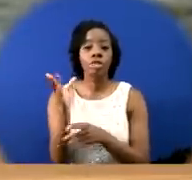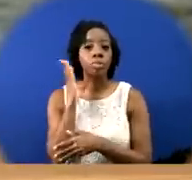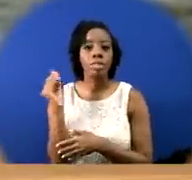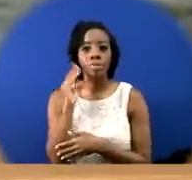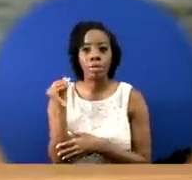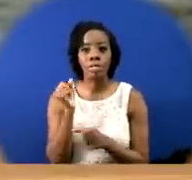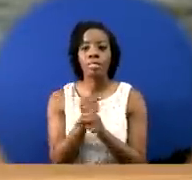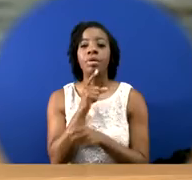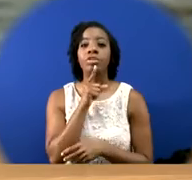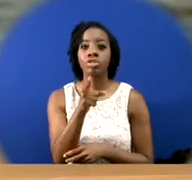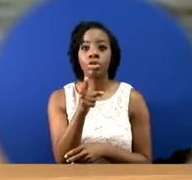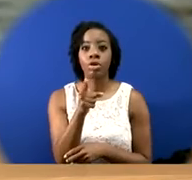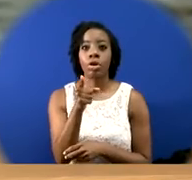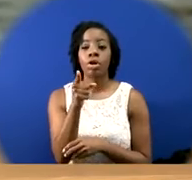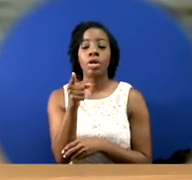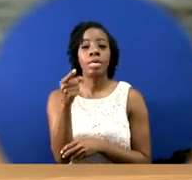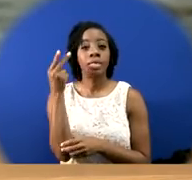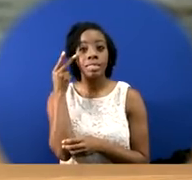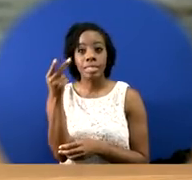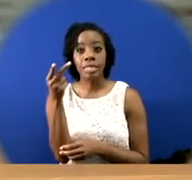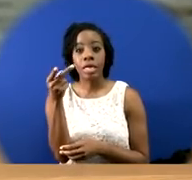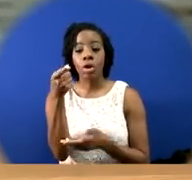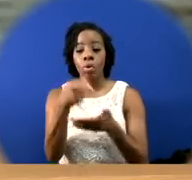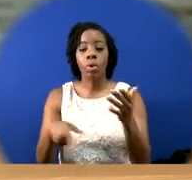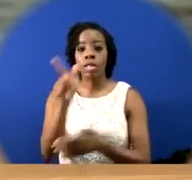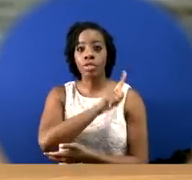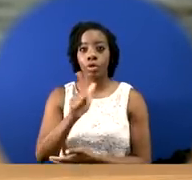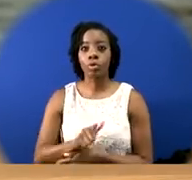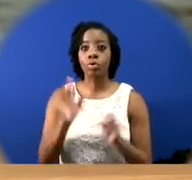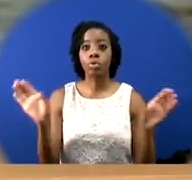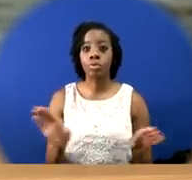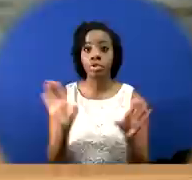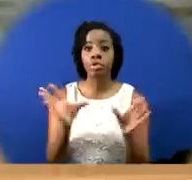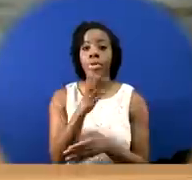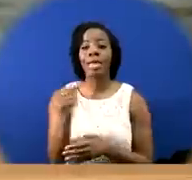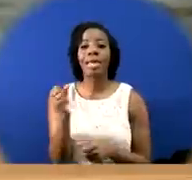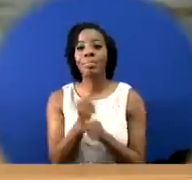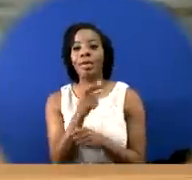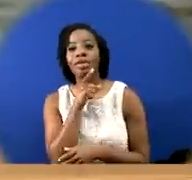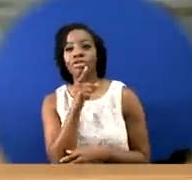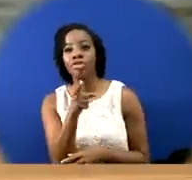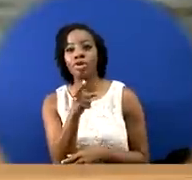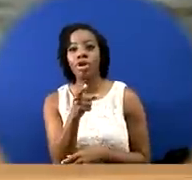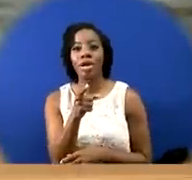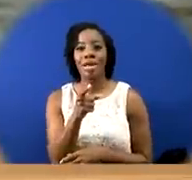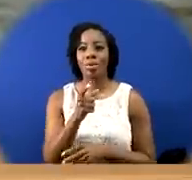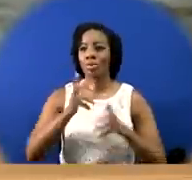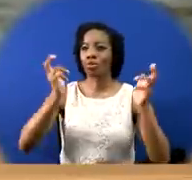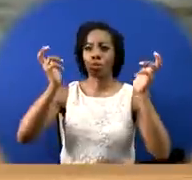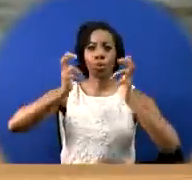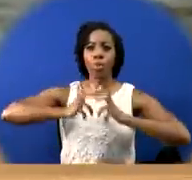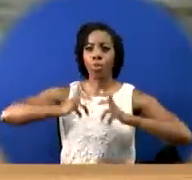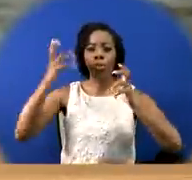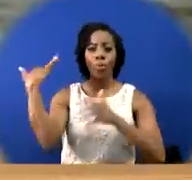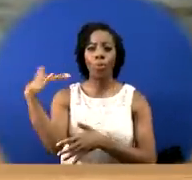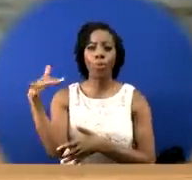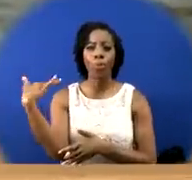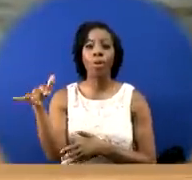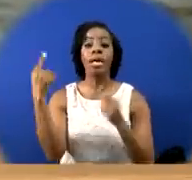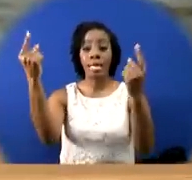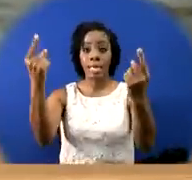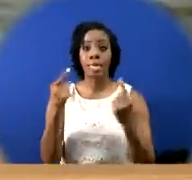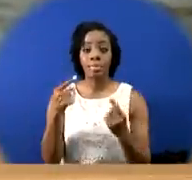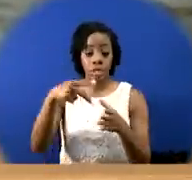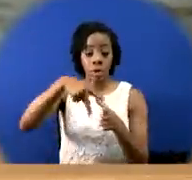could see what the Lord was up to and to make sure that it was a spectacle like no other. He comes in on a